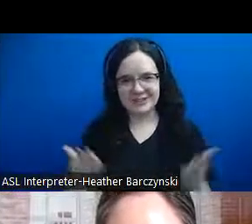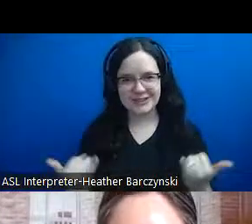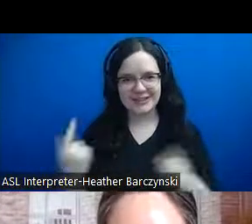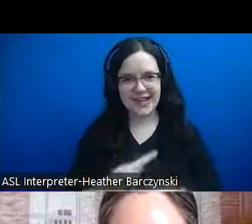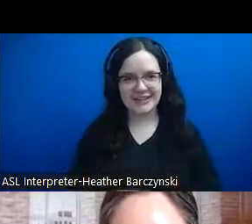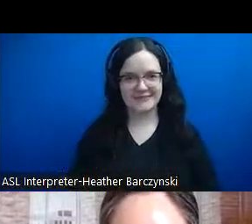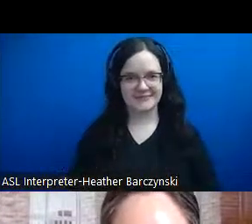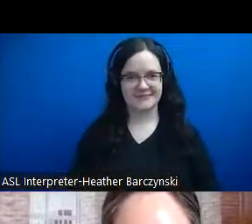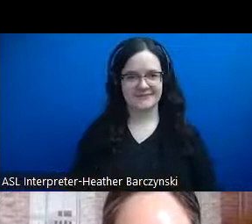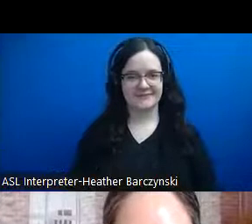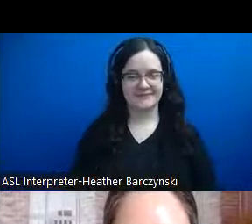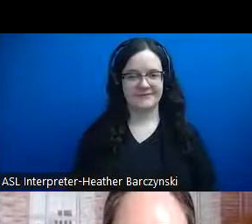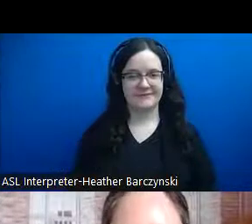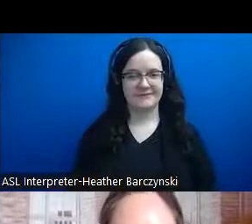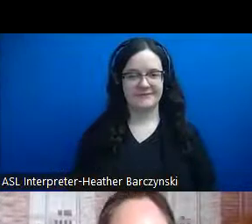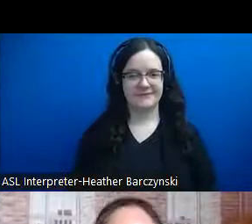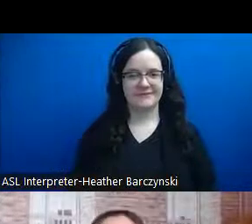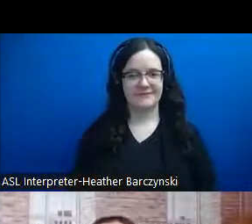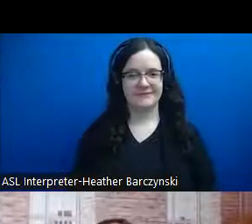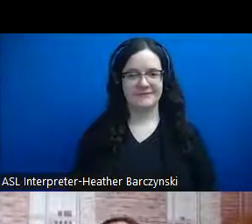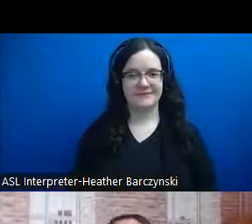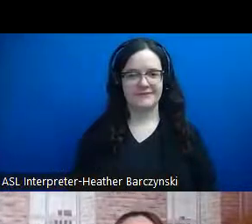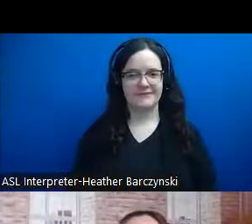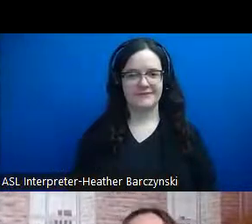today. I'm